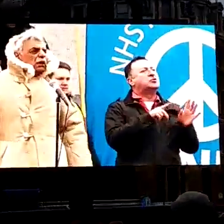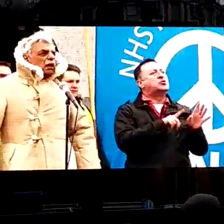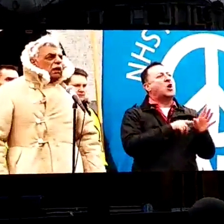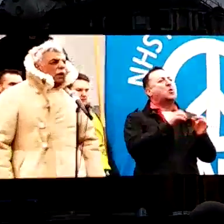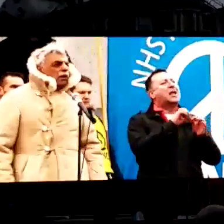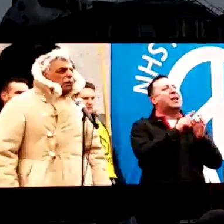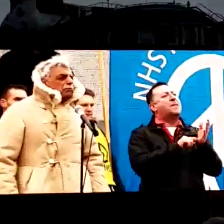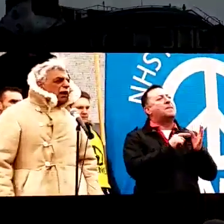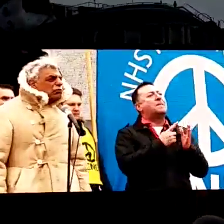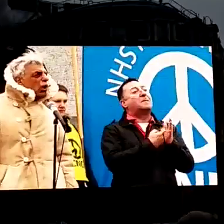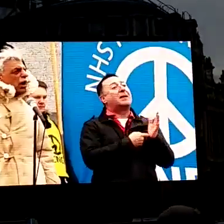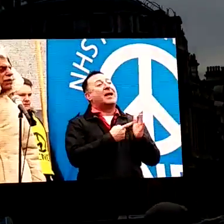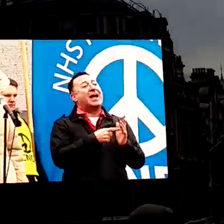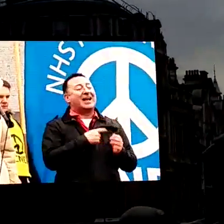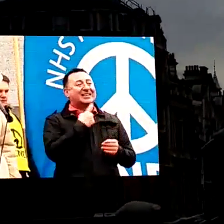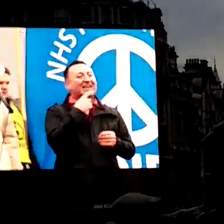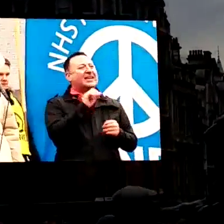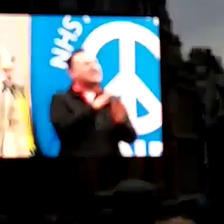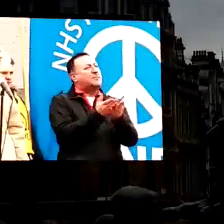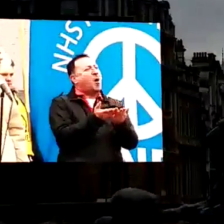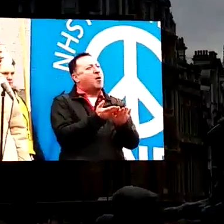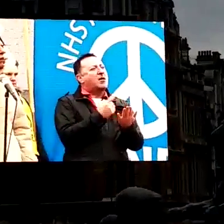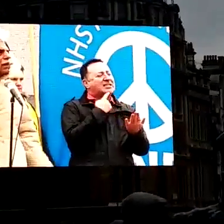his memoirs,